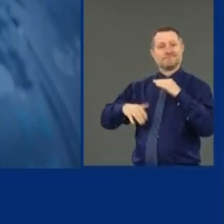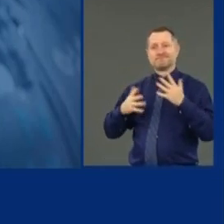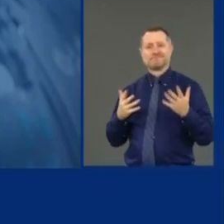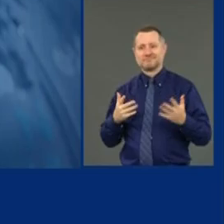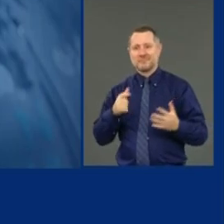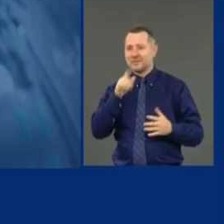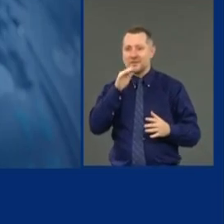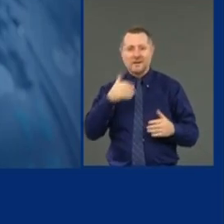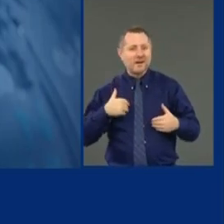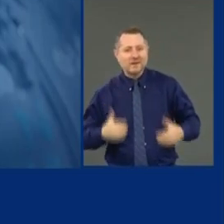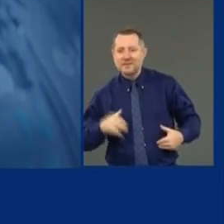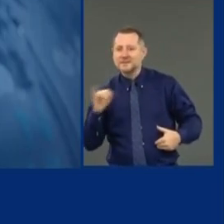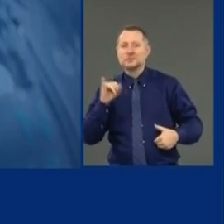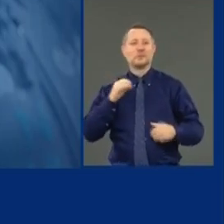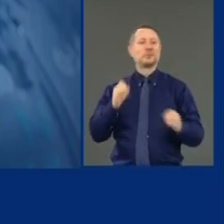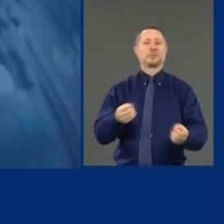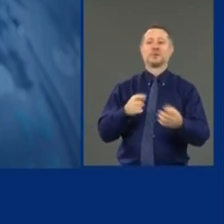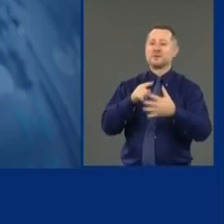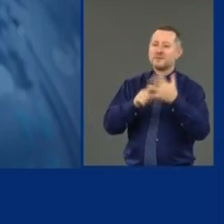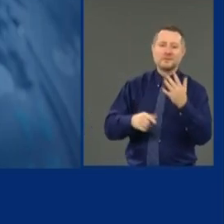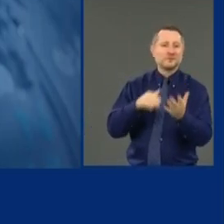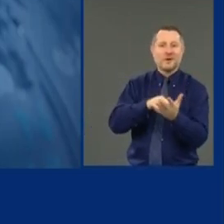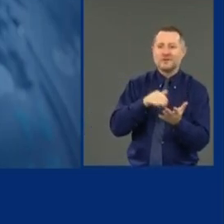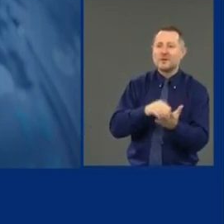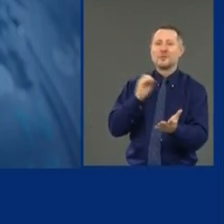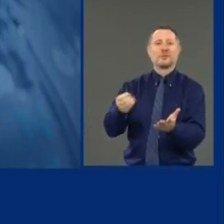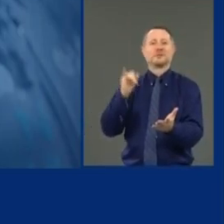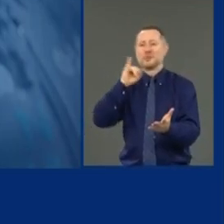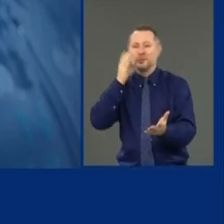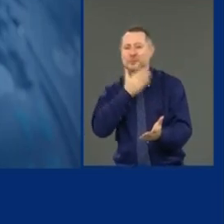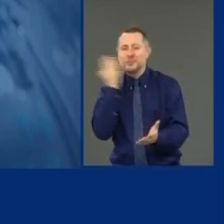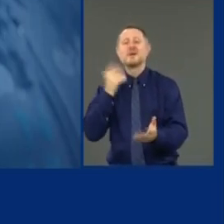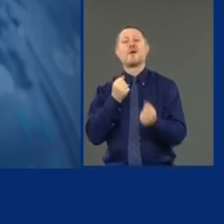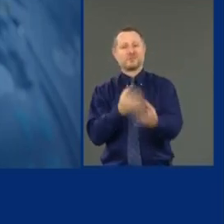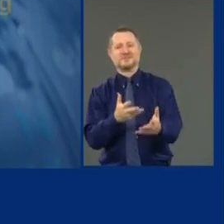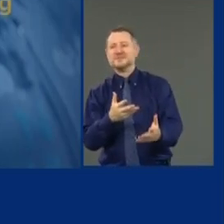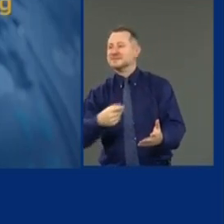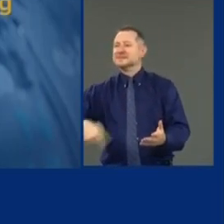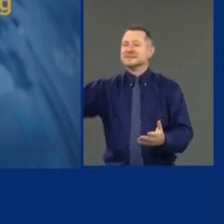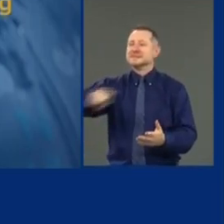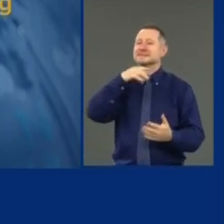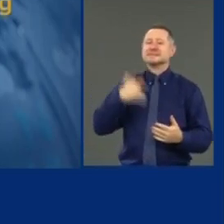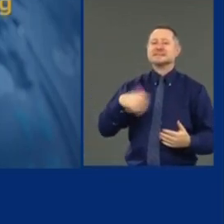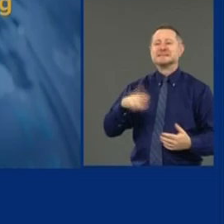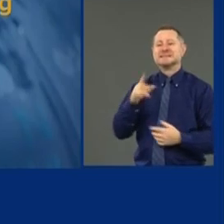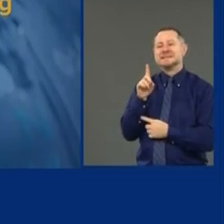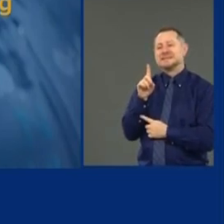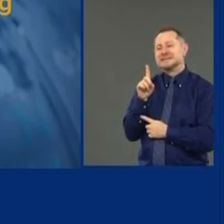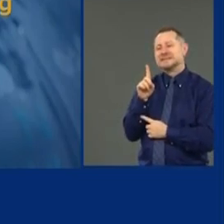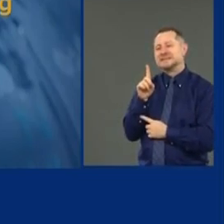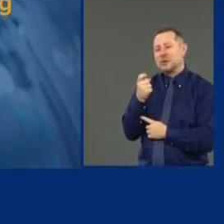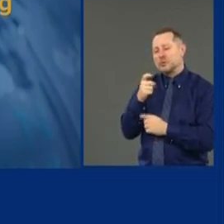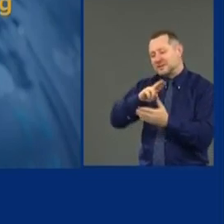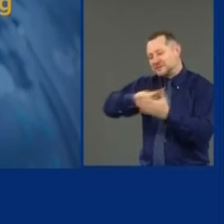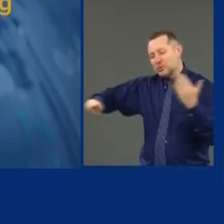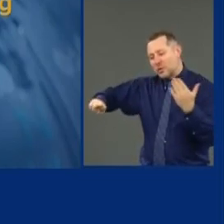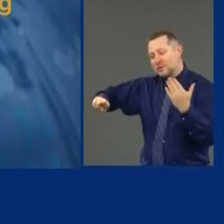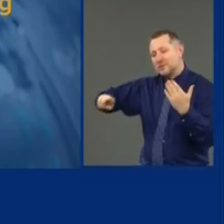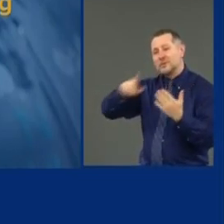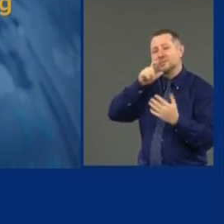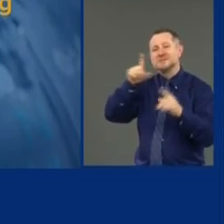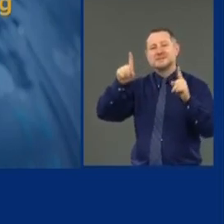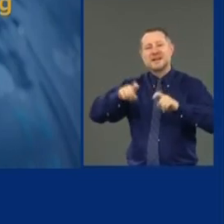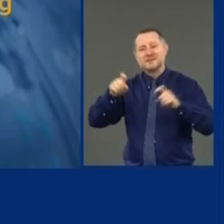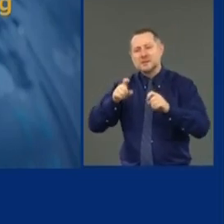this. So bring in more diagnostic testing, more antibody testing, more PPE, more healthcare services for